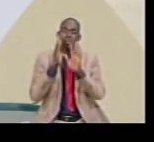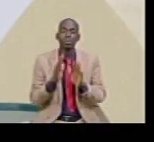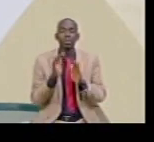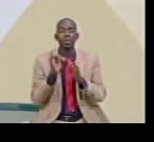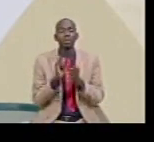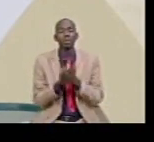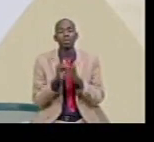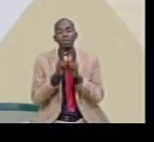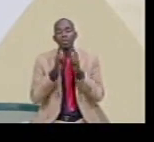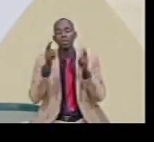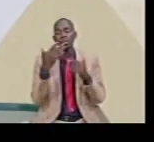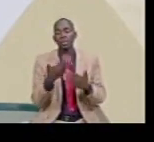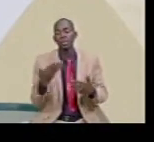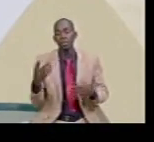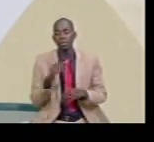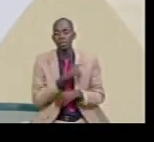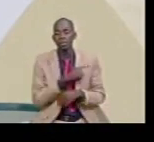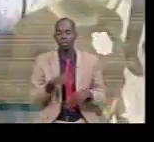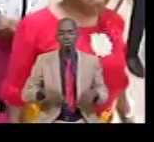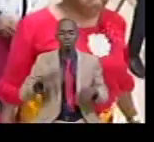and in our midst today.